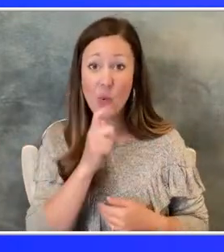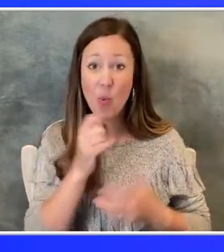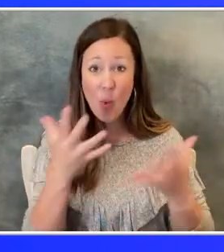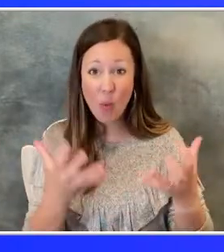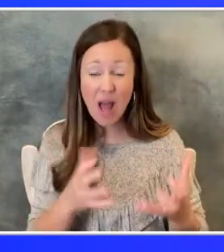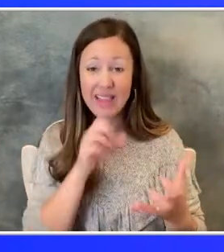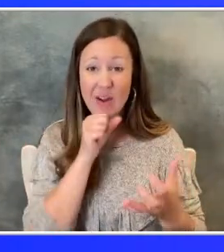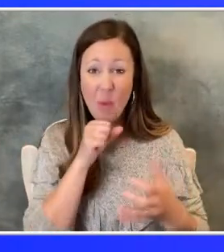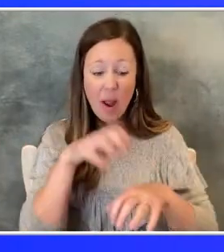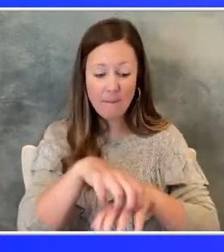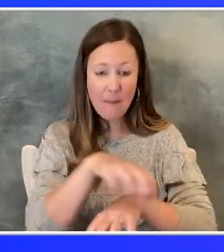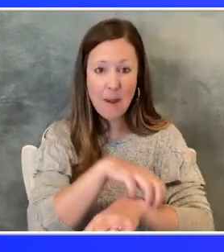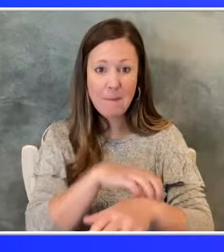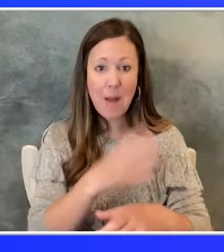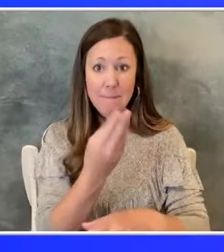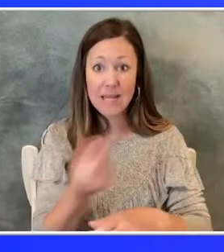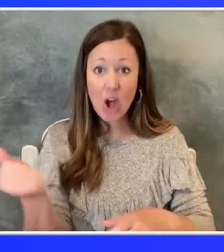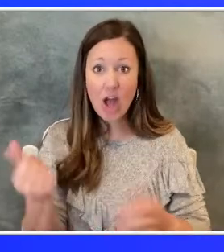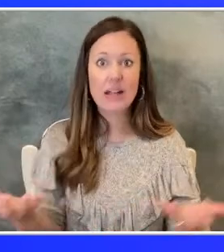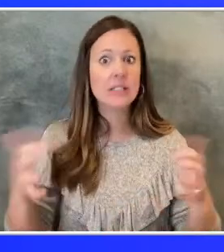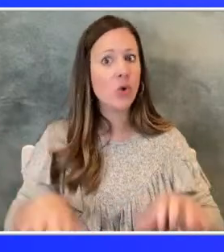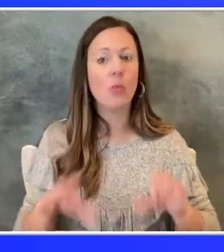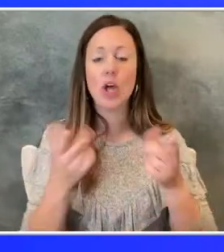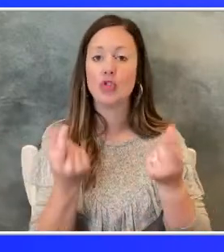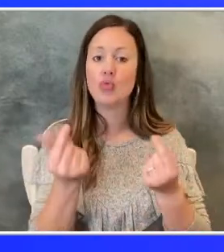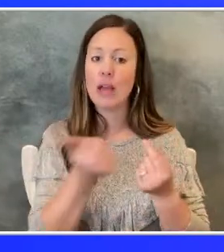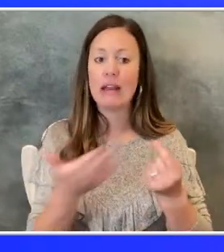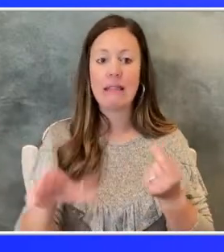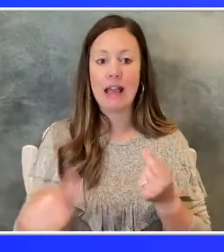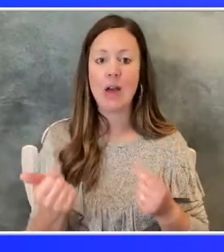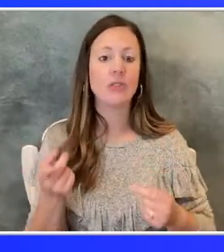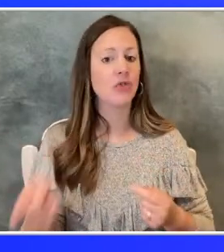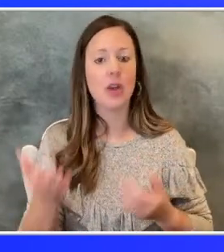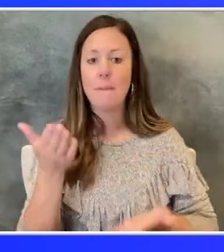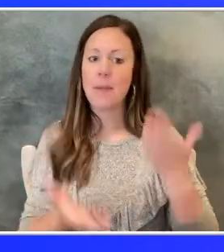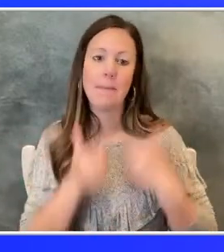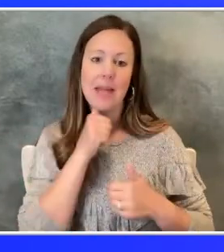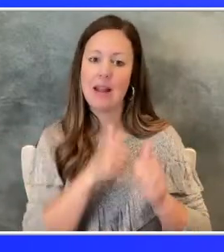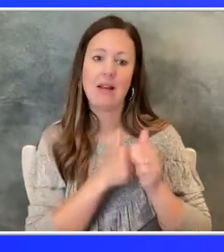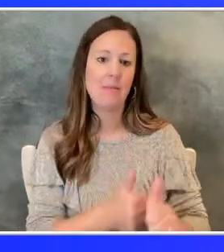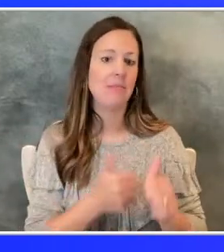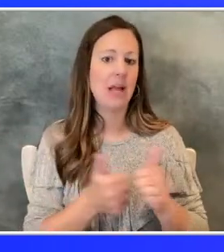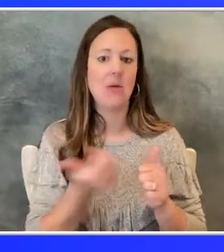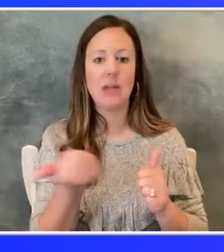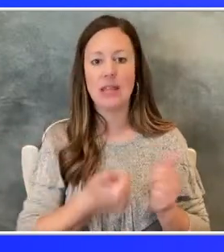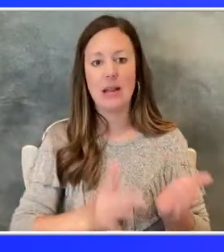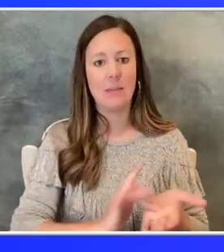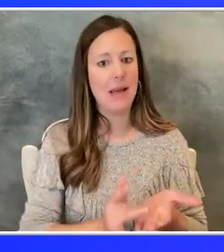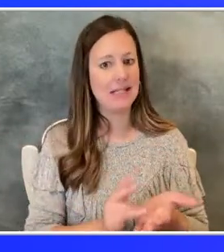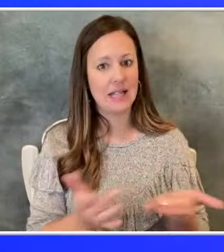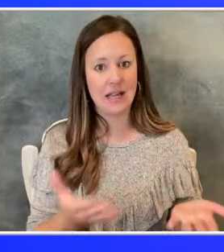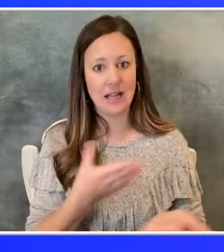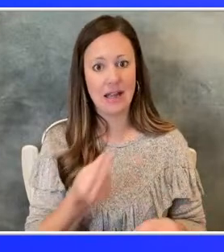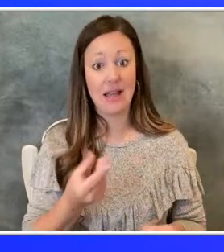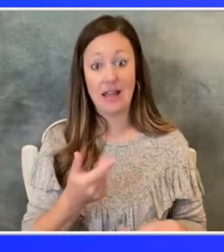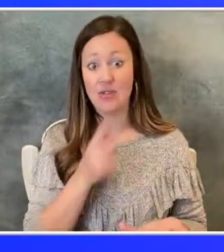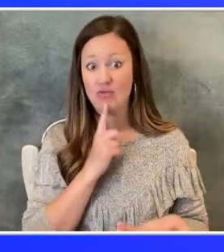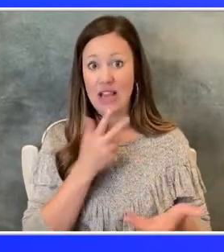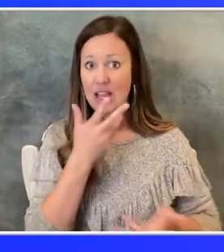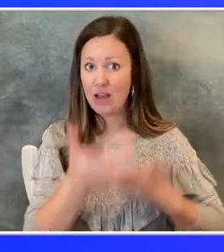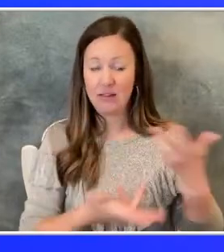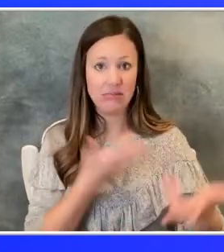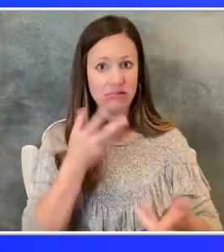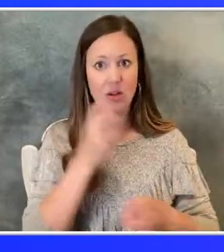want to do anything else. She's probably not going to be compliant with any medications, and I'm having a hard time dealing with